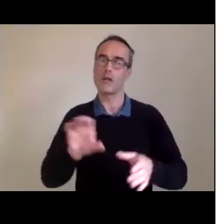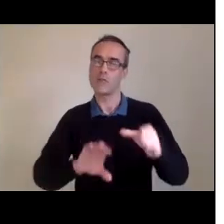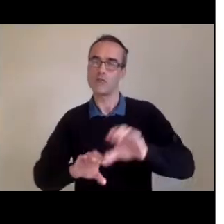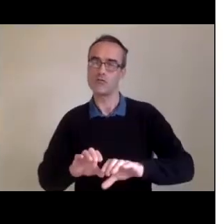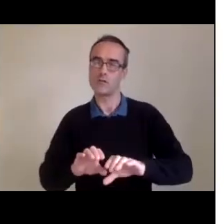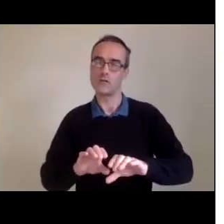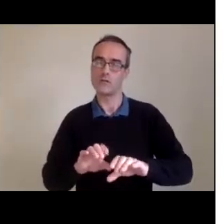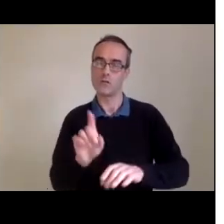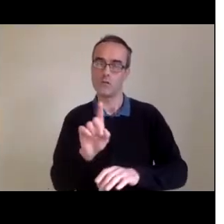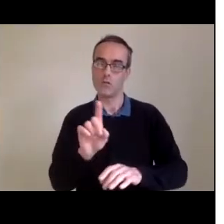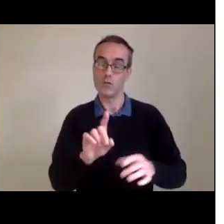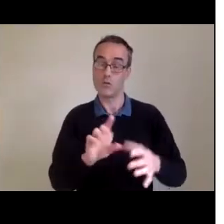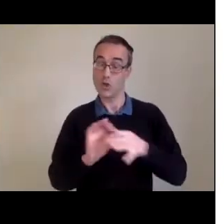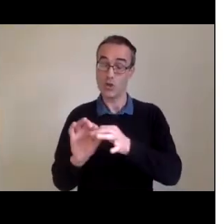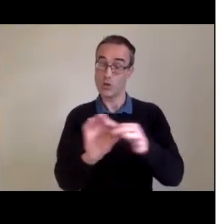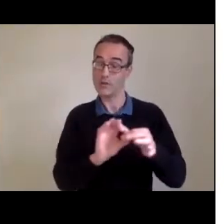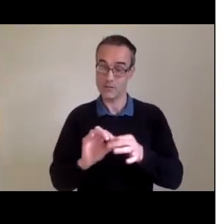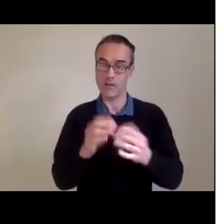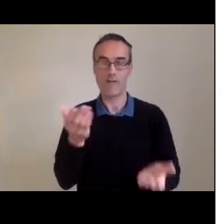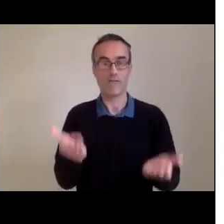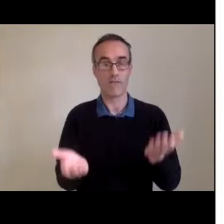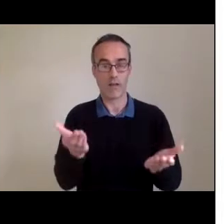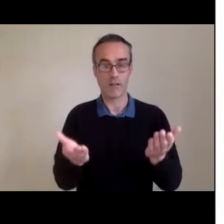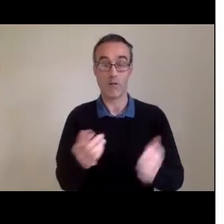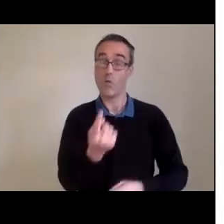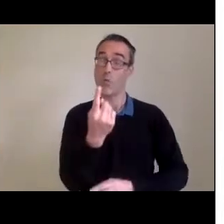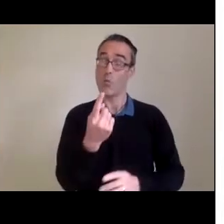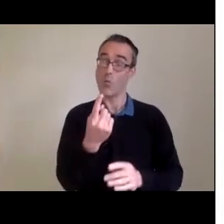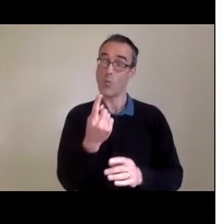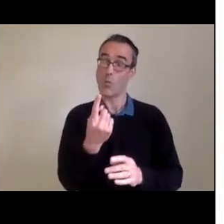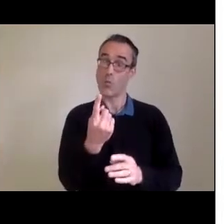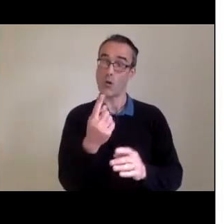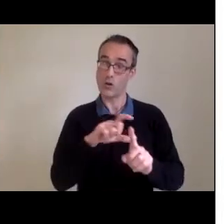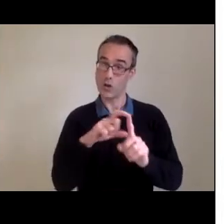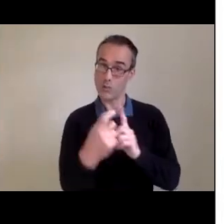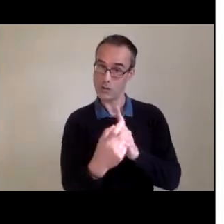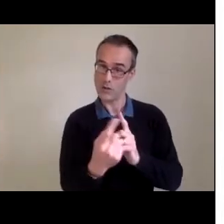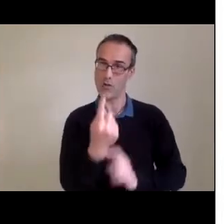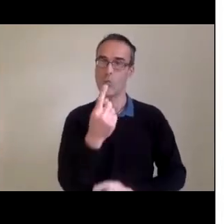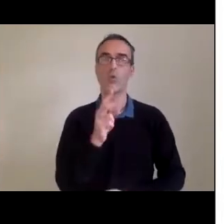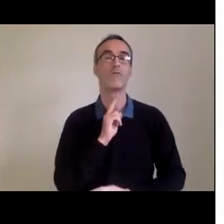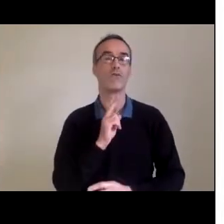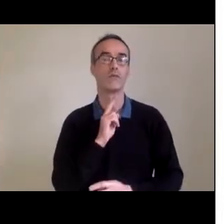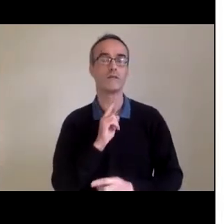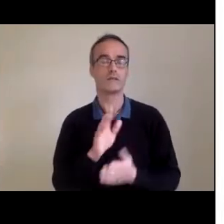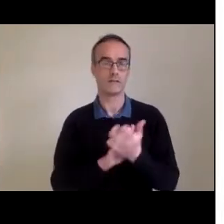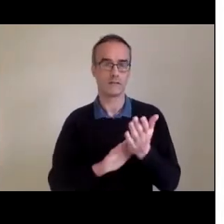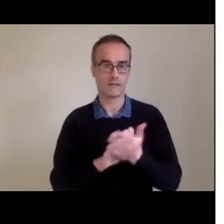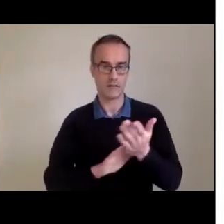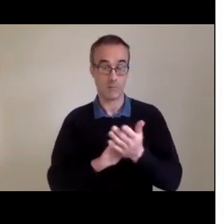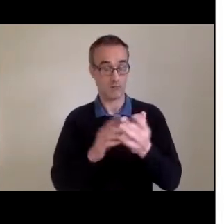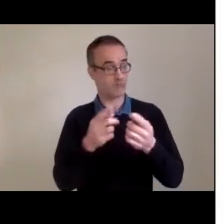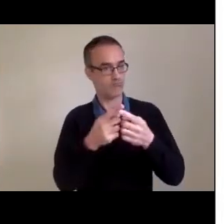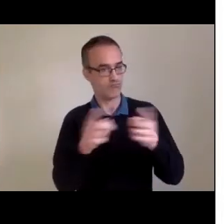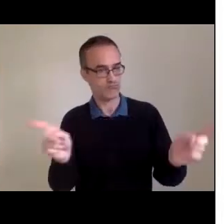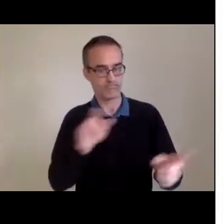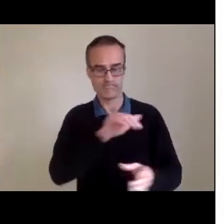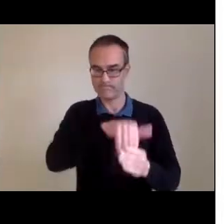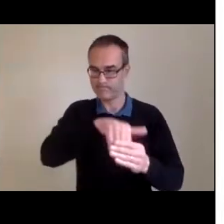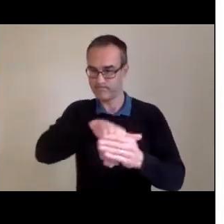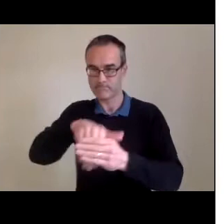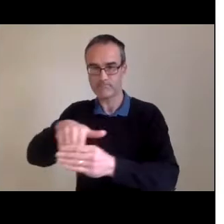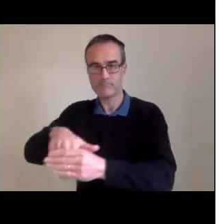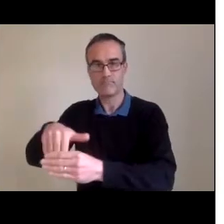fairness. One community, one voice, catalysing equality for all. And in so many